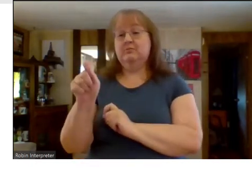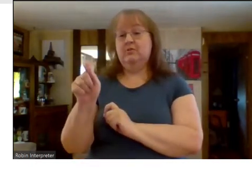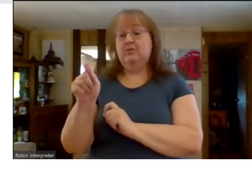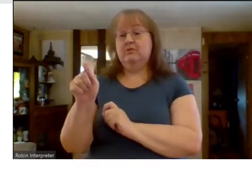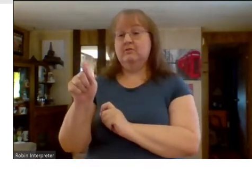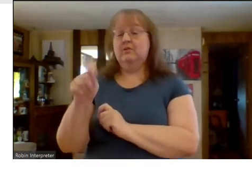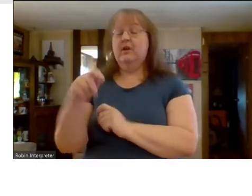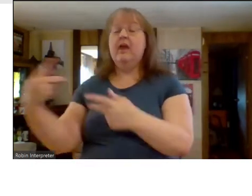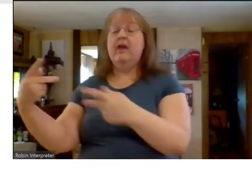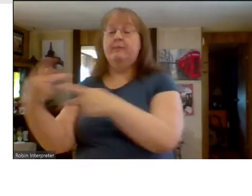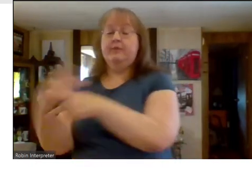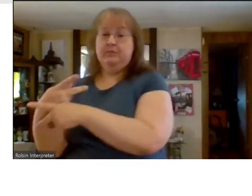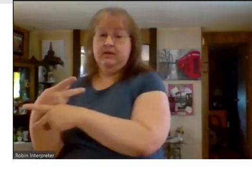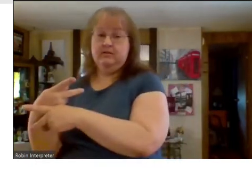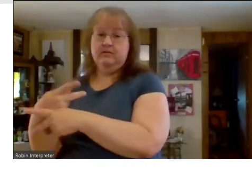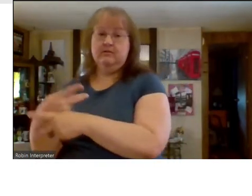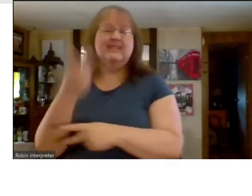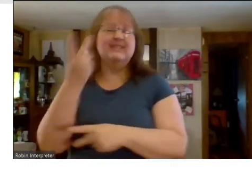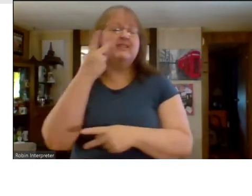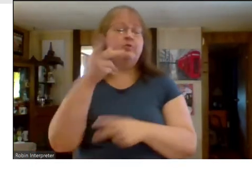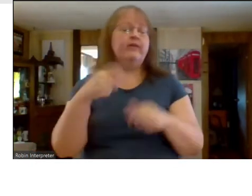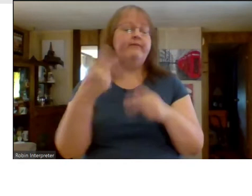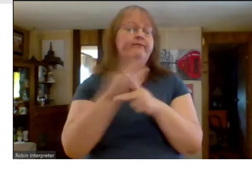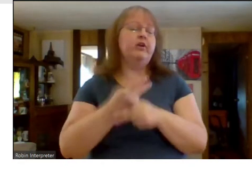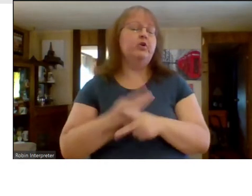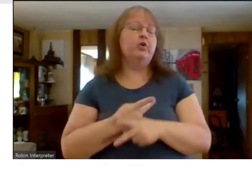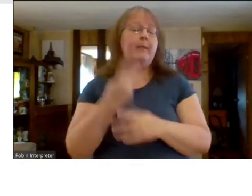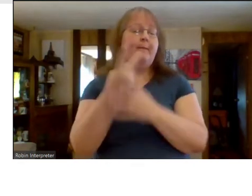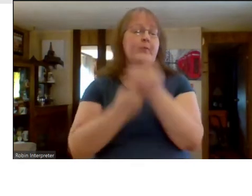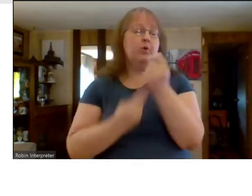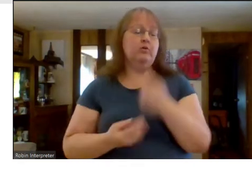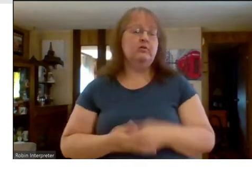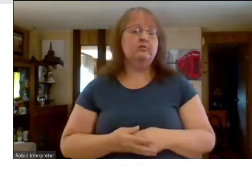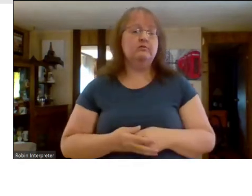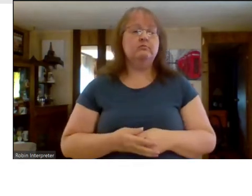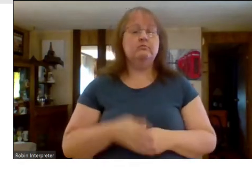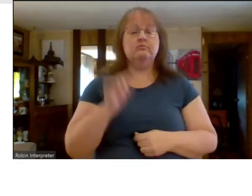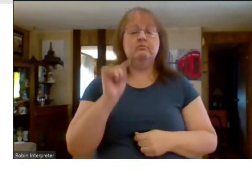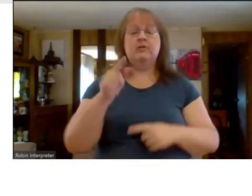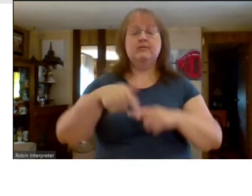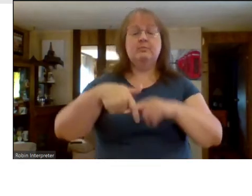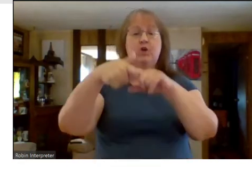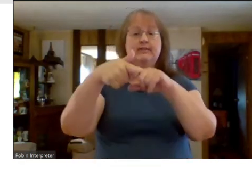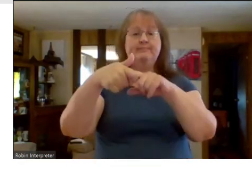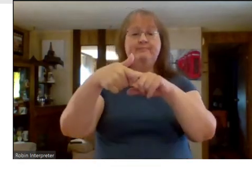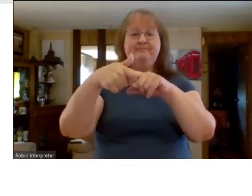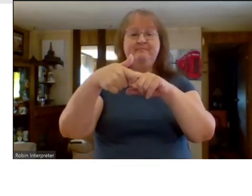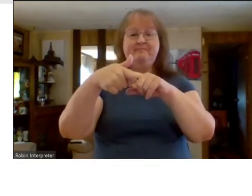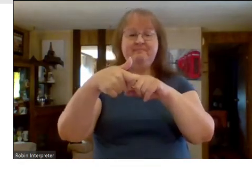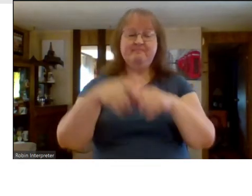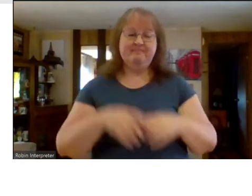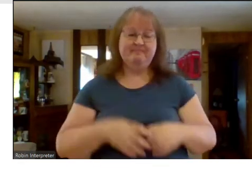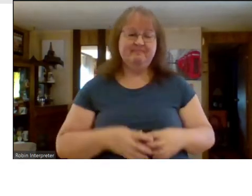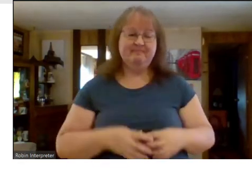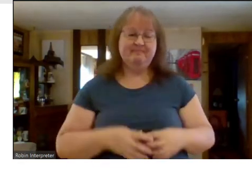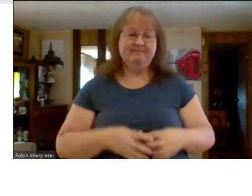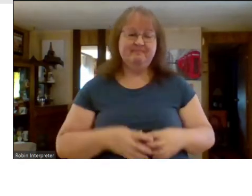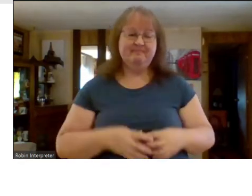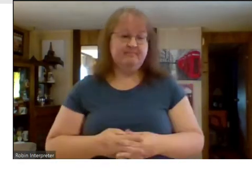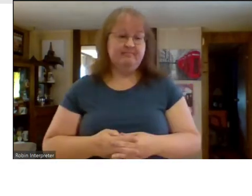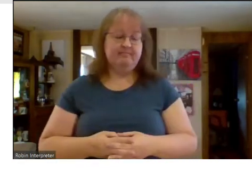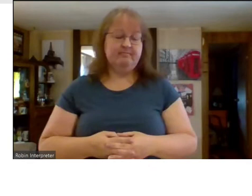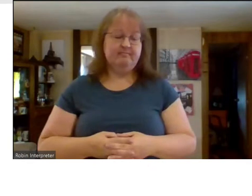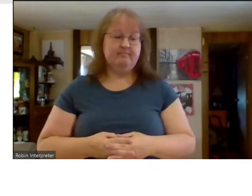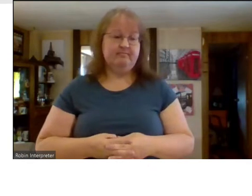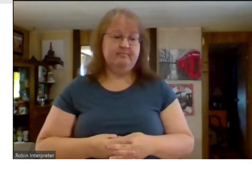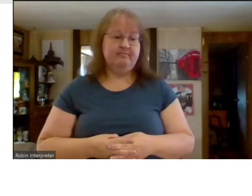converting the percent into a decimal and then multiplying, and see what you get. See if you can figure both out. Okay, Go ahead and press pause and then